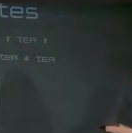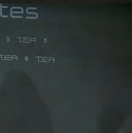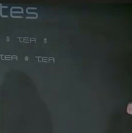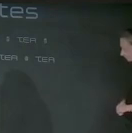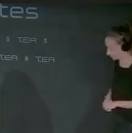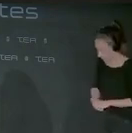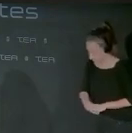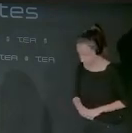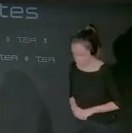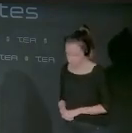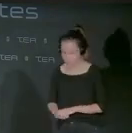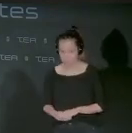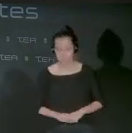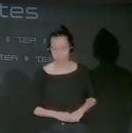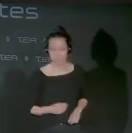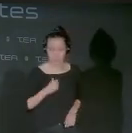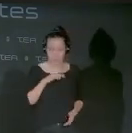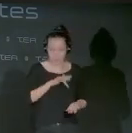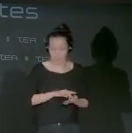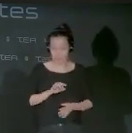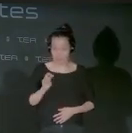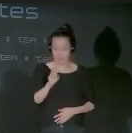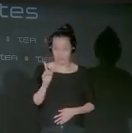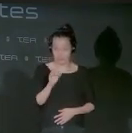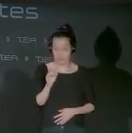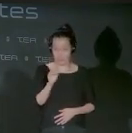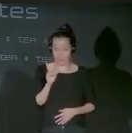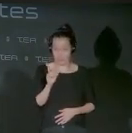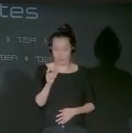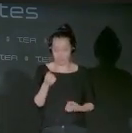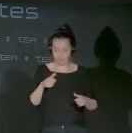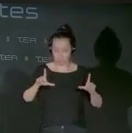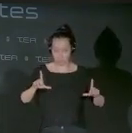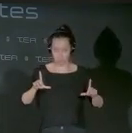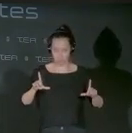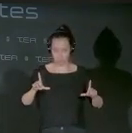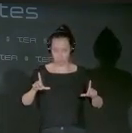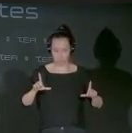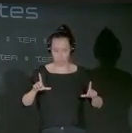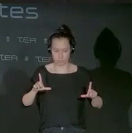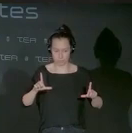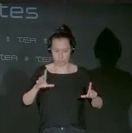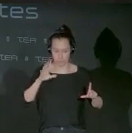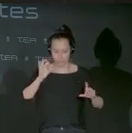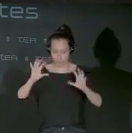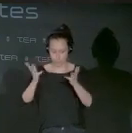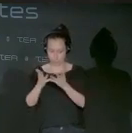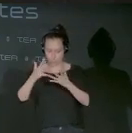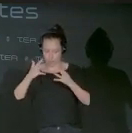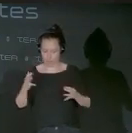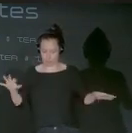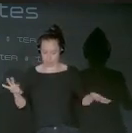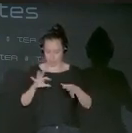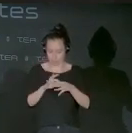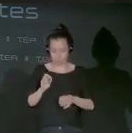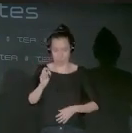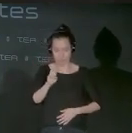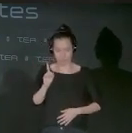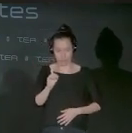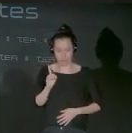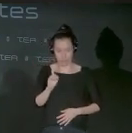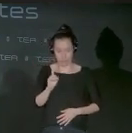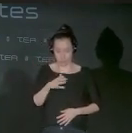So, you know, it's pretty good, actually, pretty good 3D. So you don't need to go into a virtual world to experience that. What